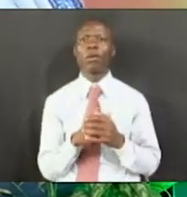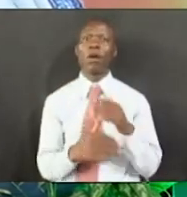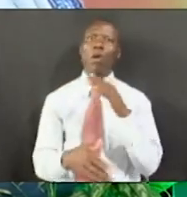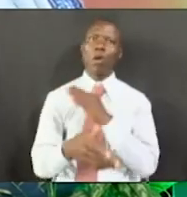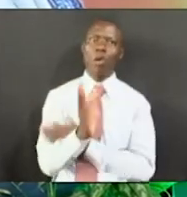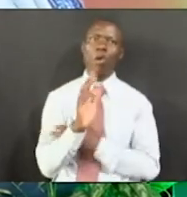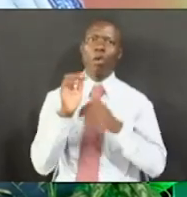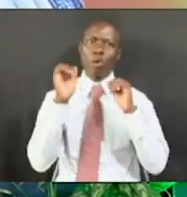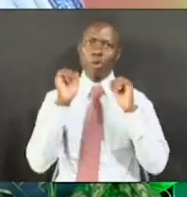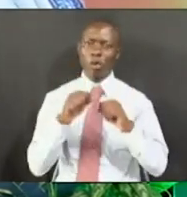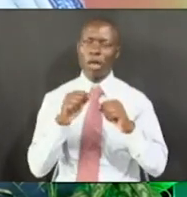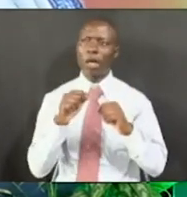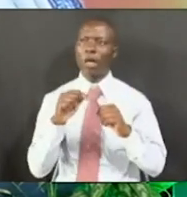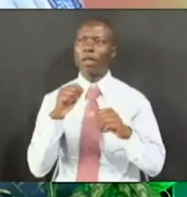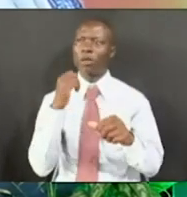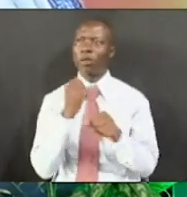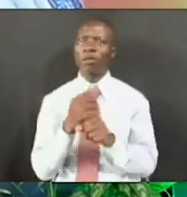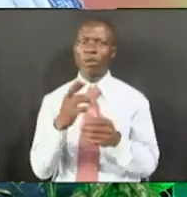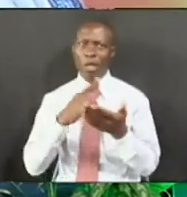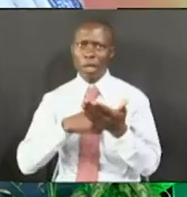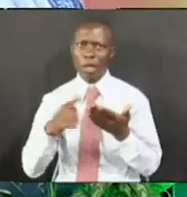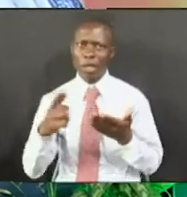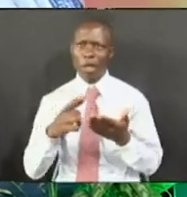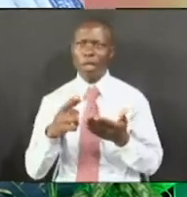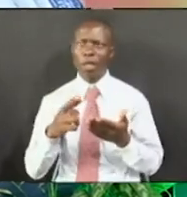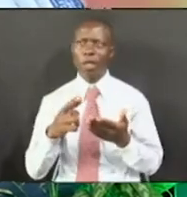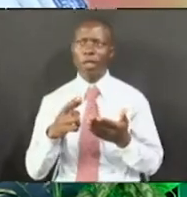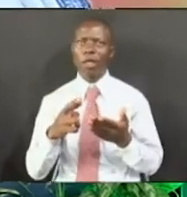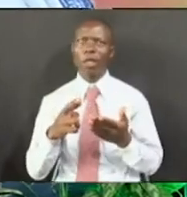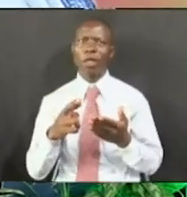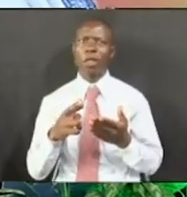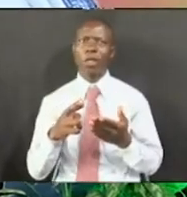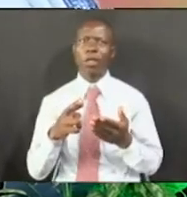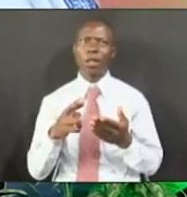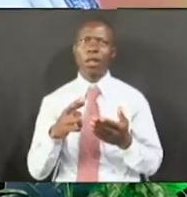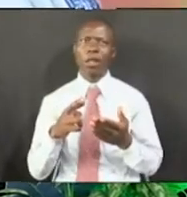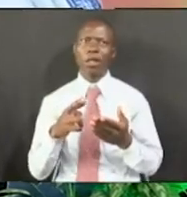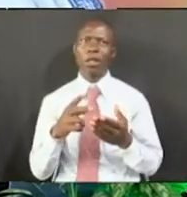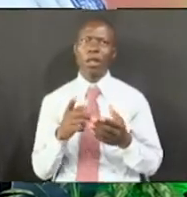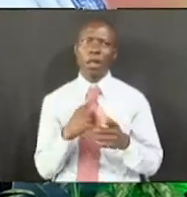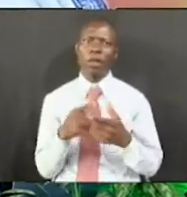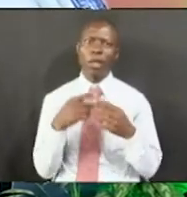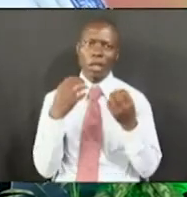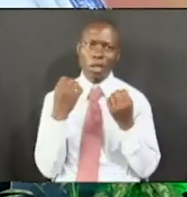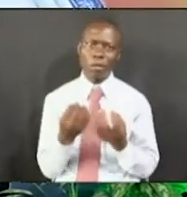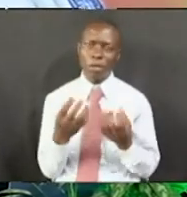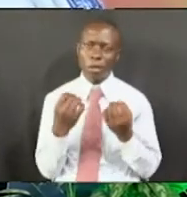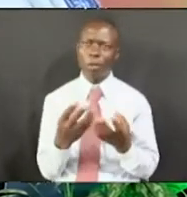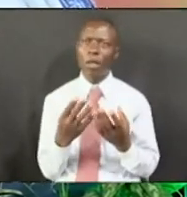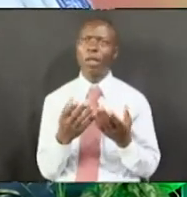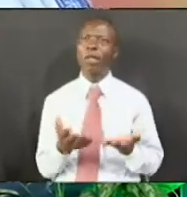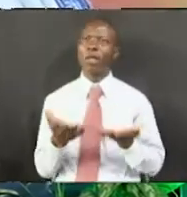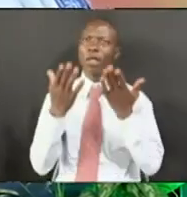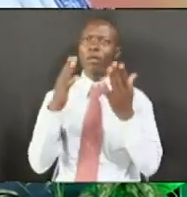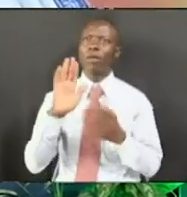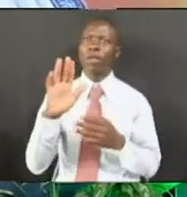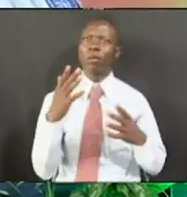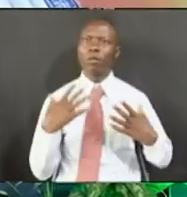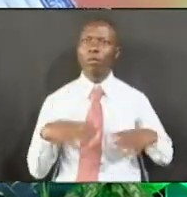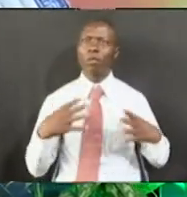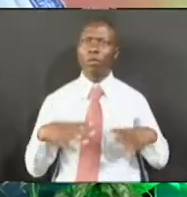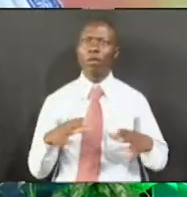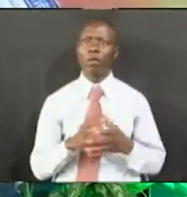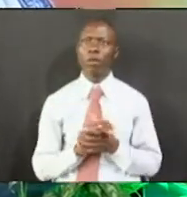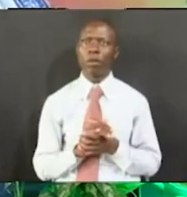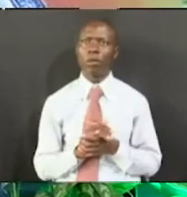a Darius, Cyrus, and Gamaliel, pagan men, and make them lead his people. Which kind of a God